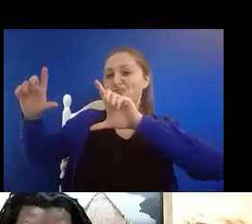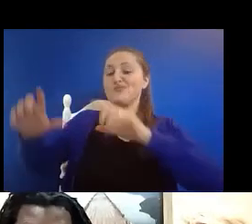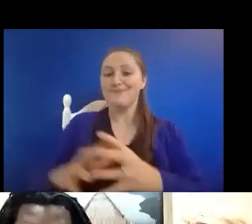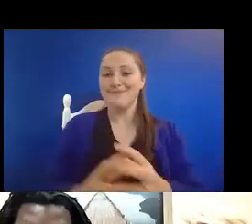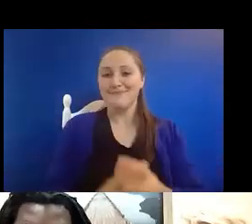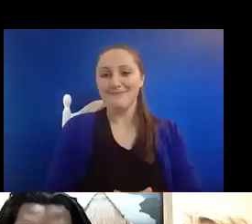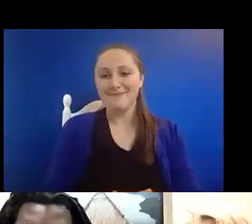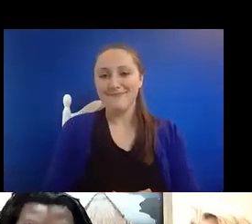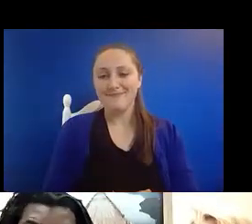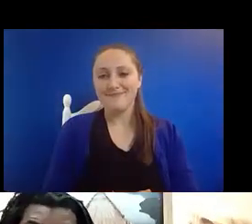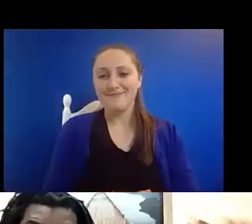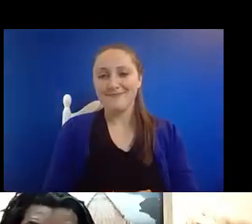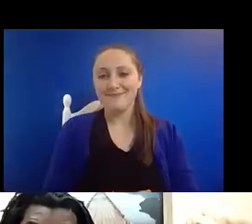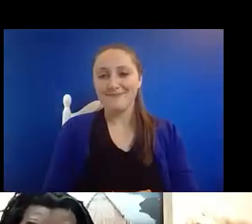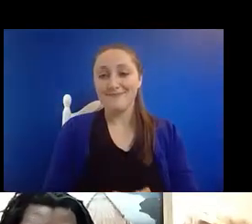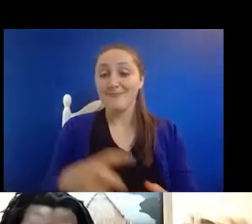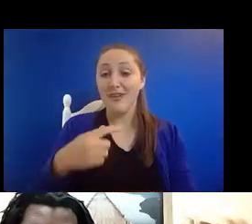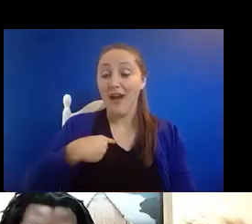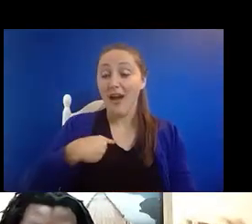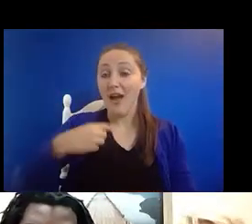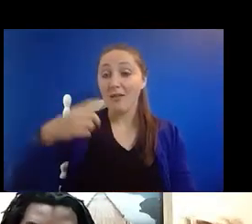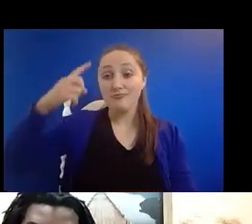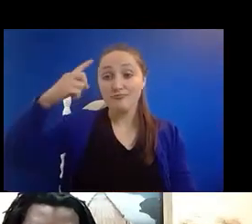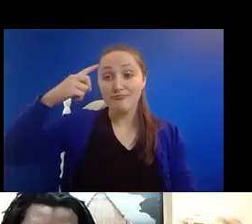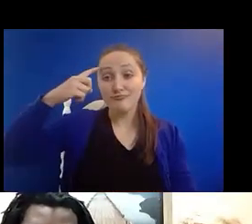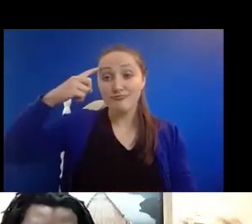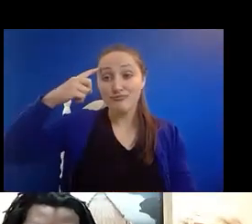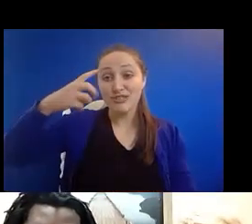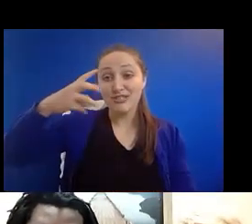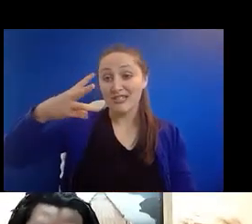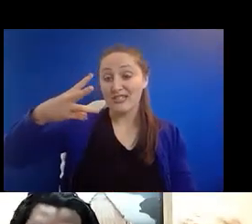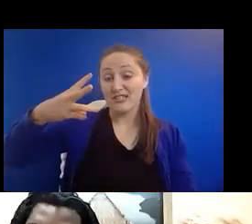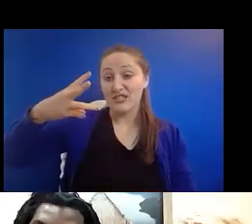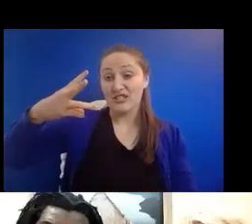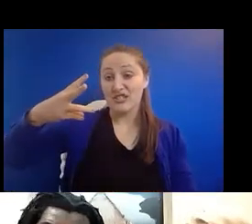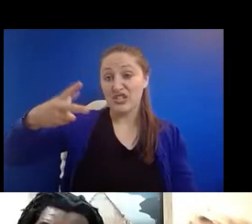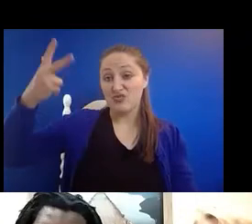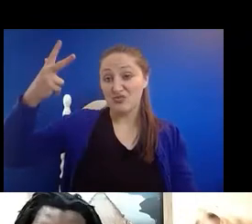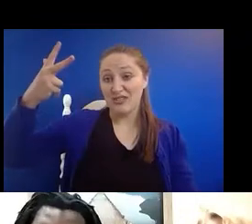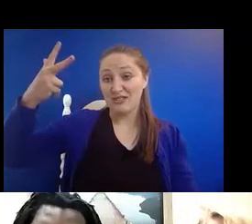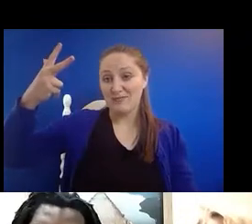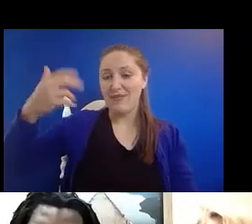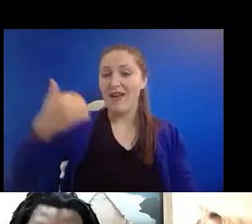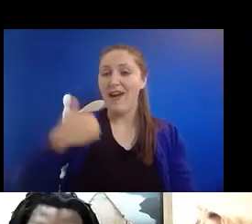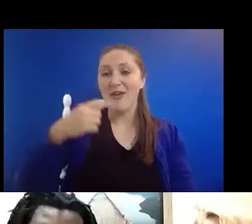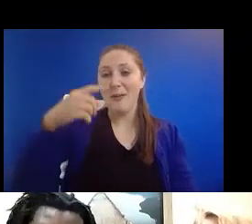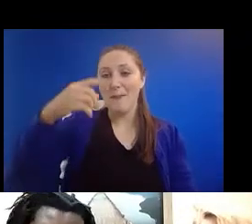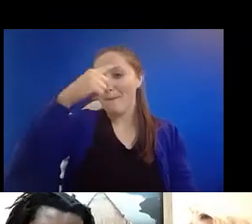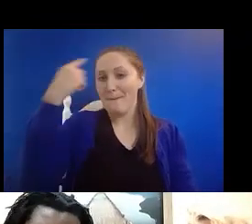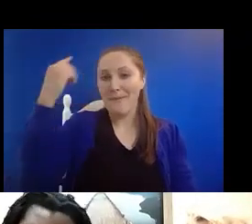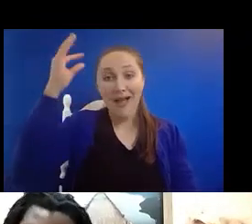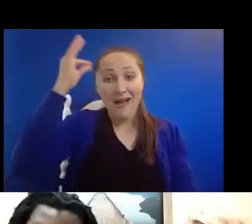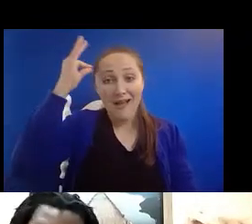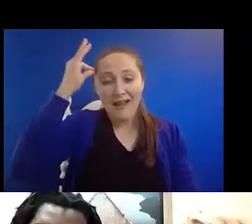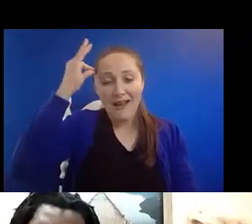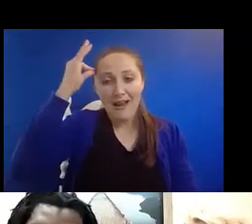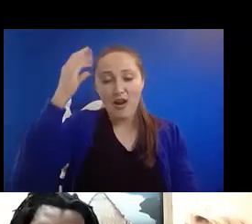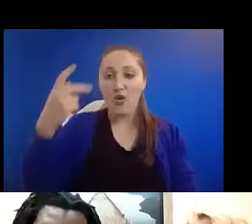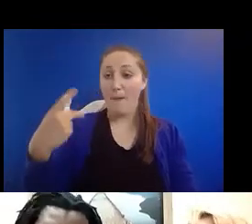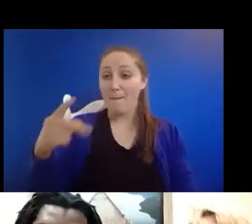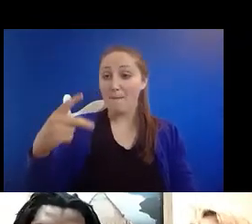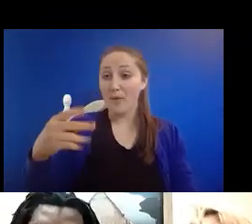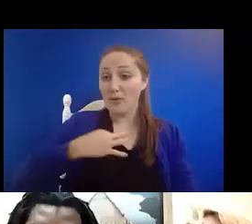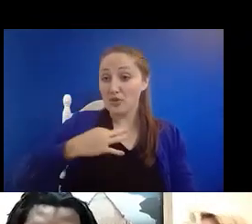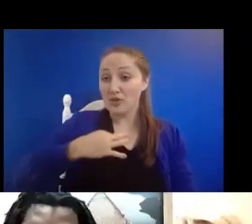So I'm 6'3". I got a black hair. I wearing a purple shirt and a